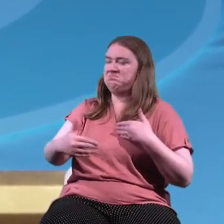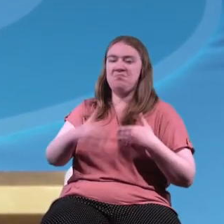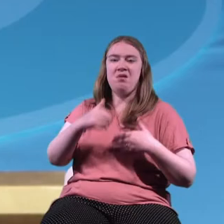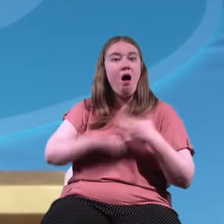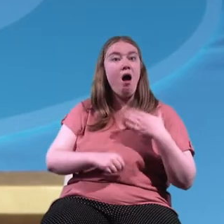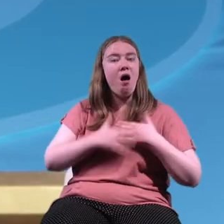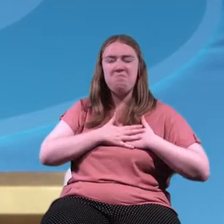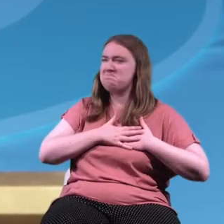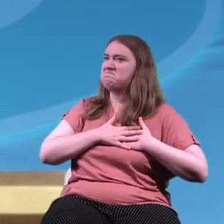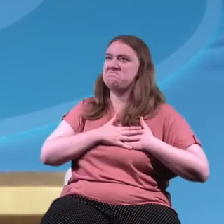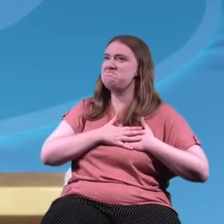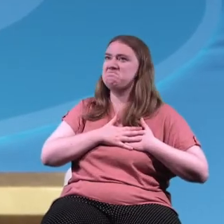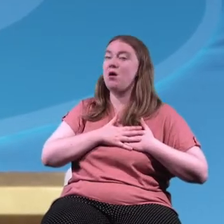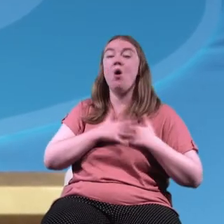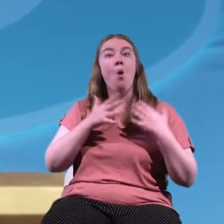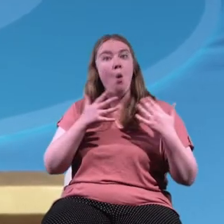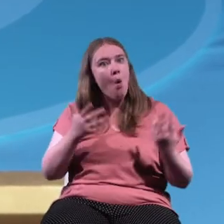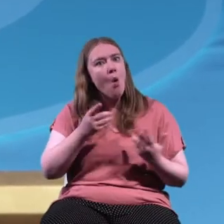humble your heart.